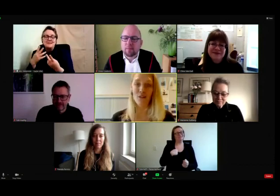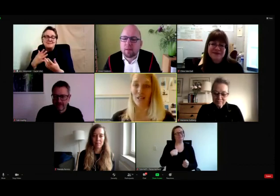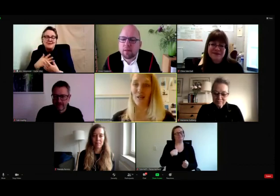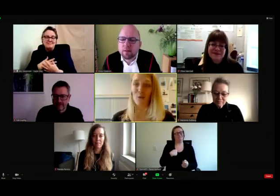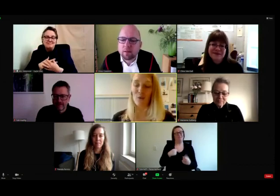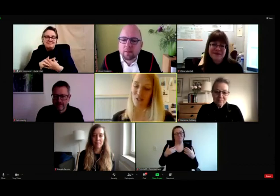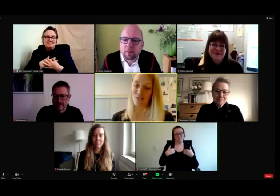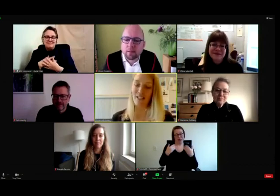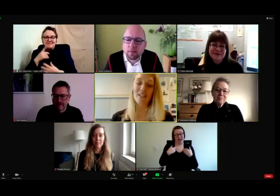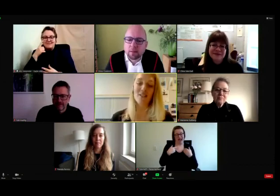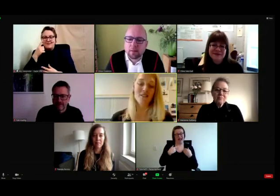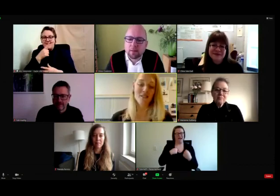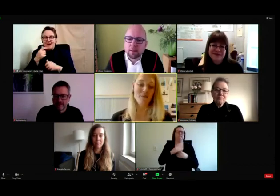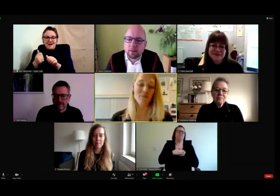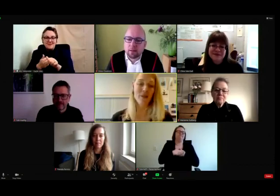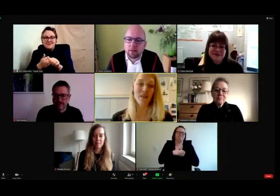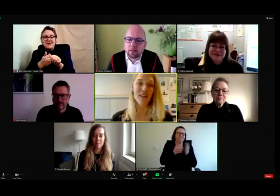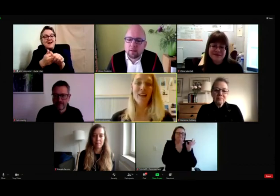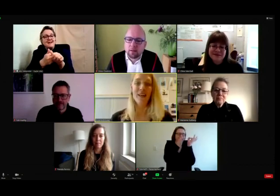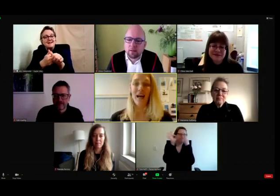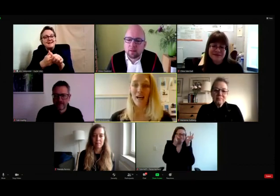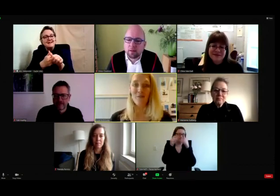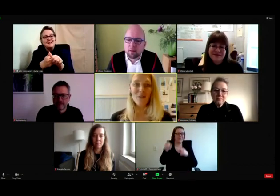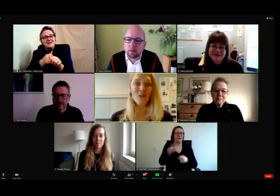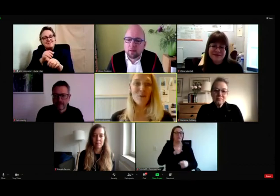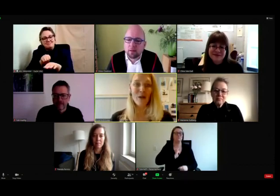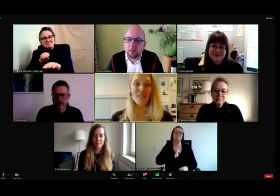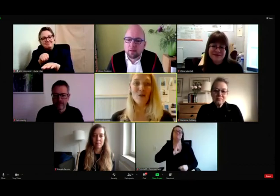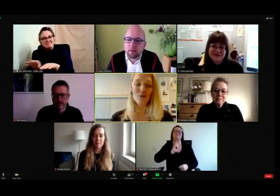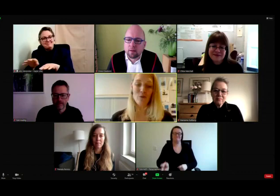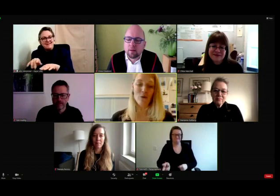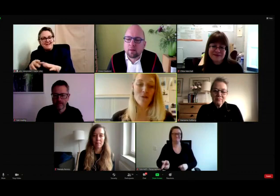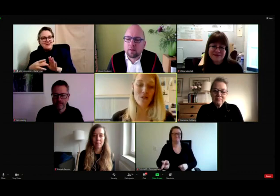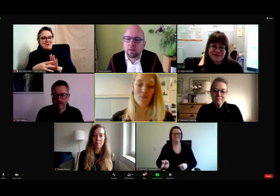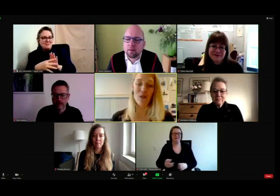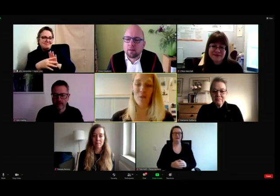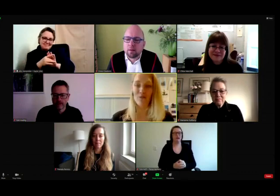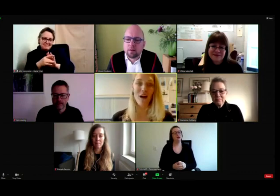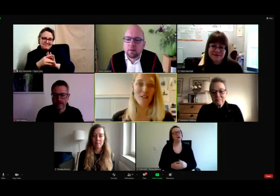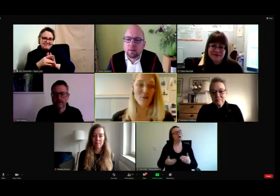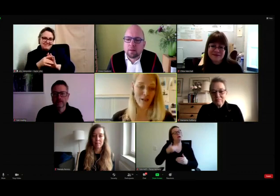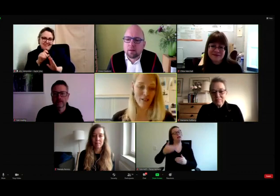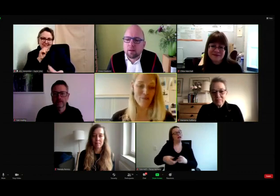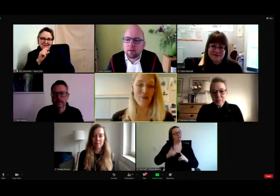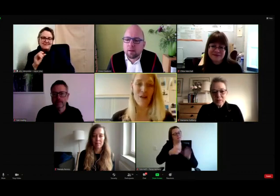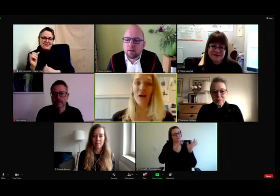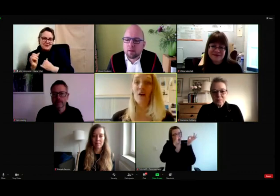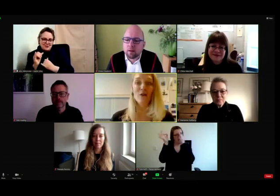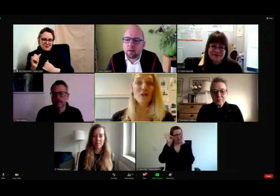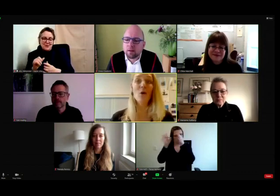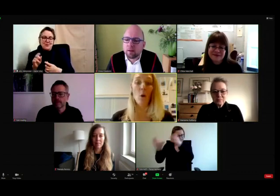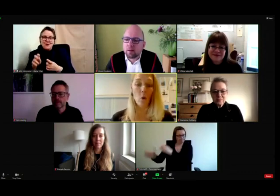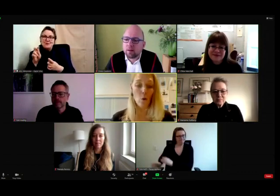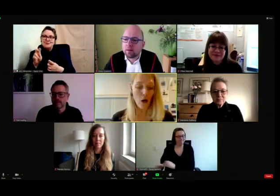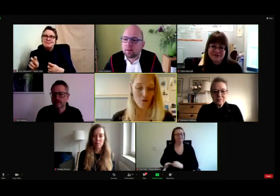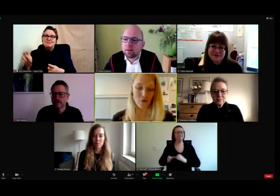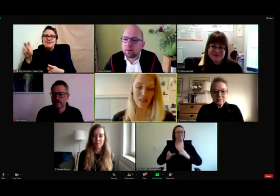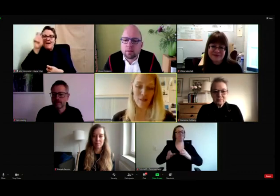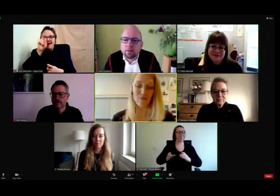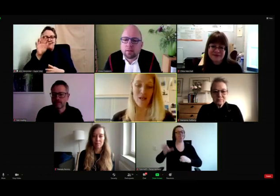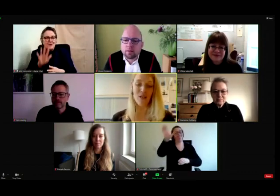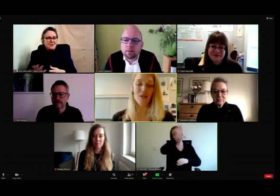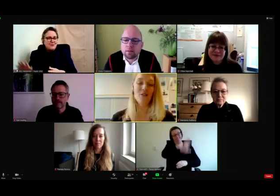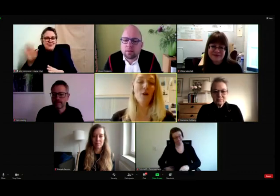tracking methodology was contagious. After you went on the road with the eye tracker across the